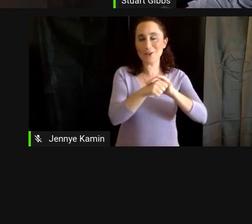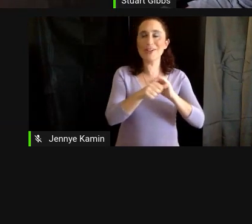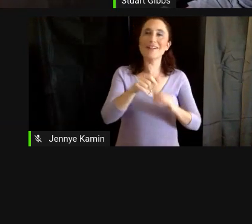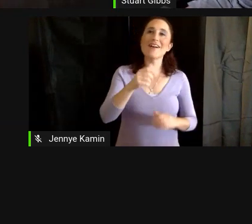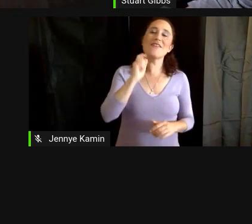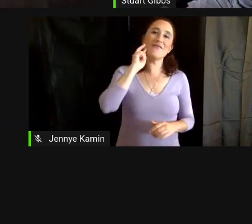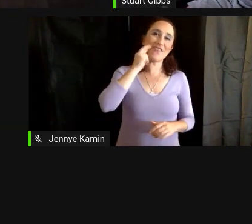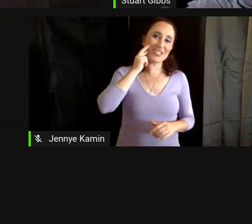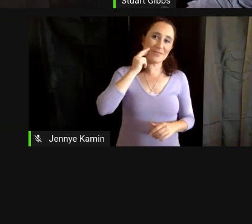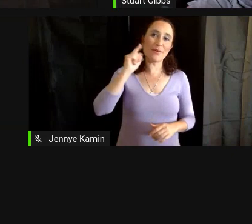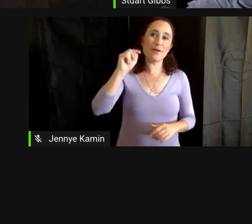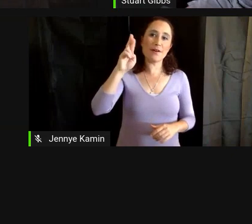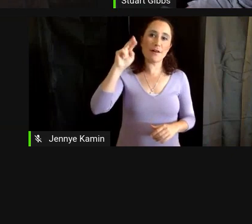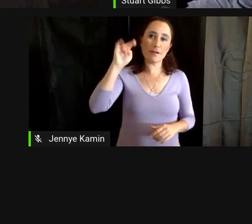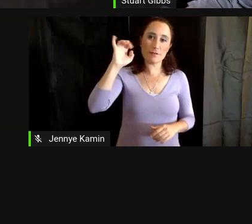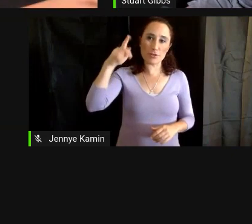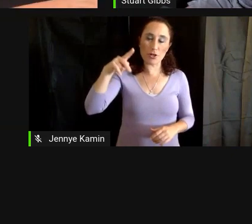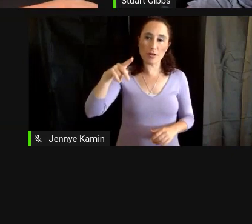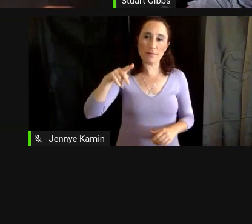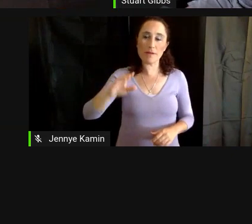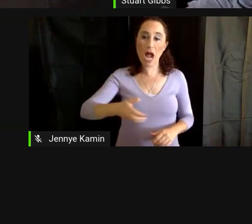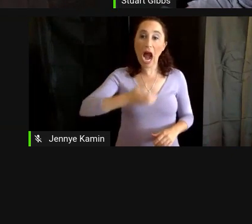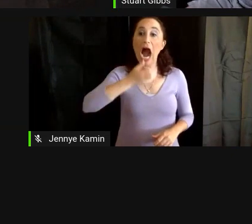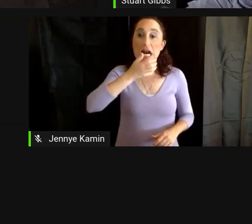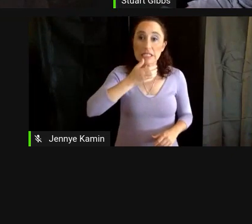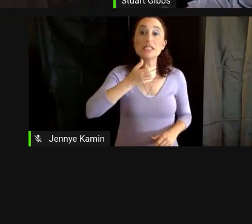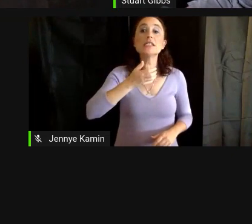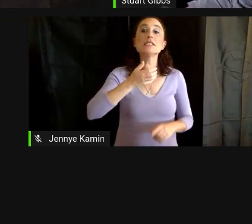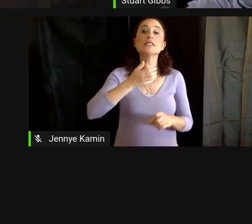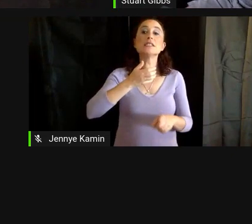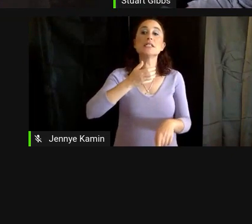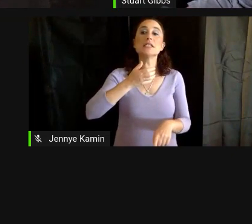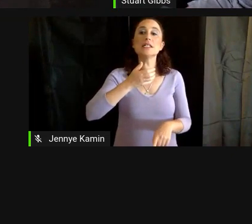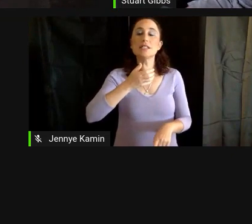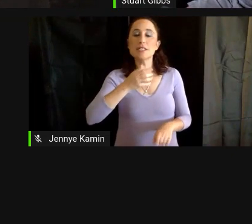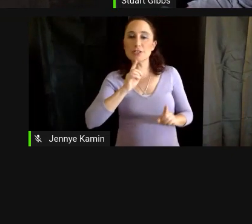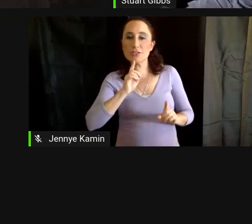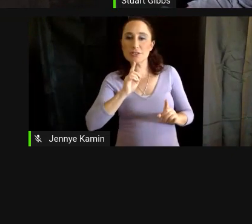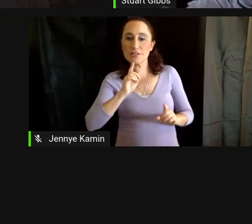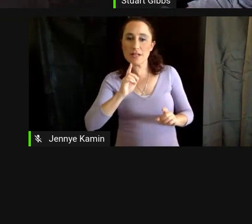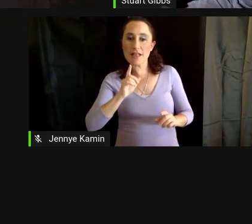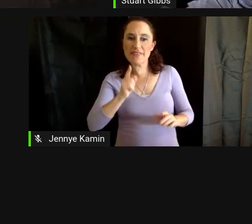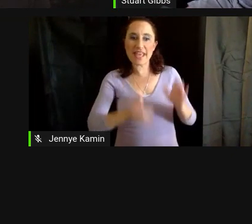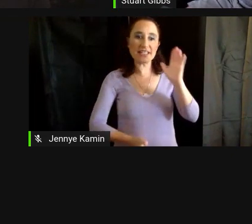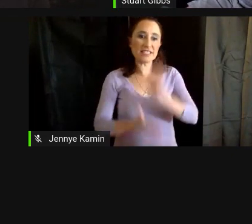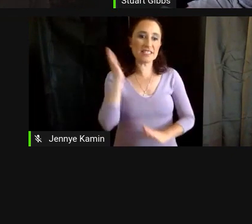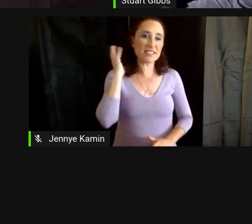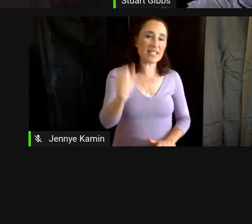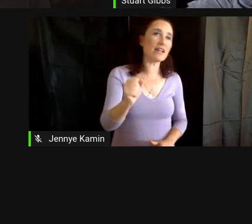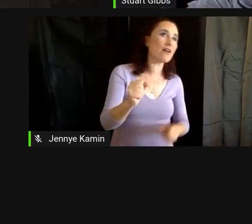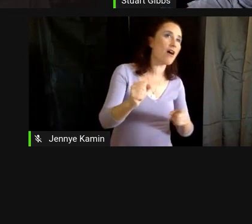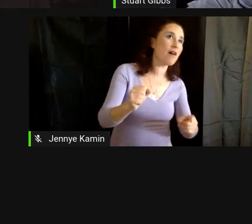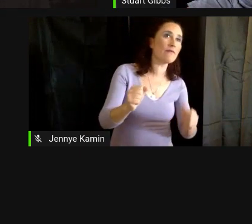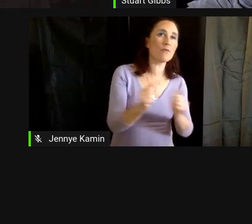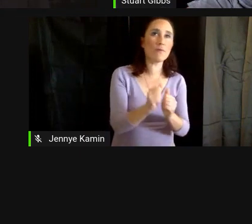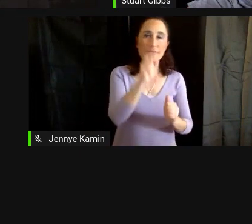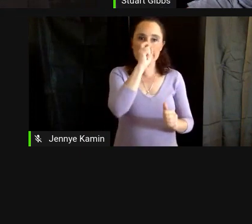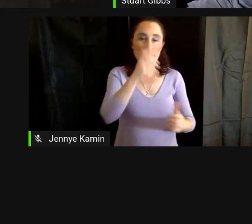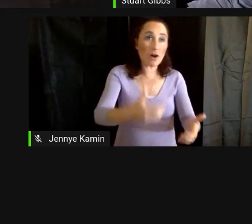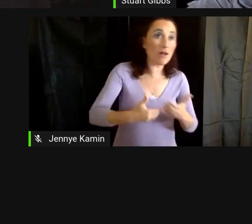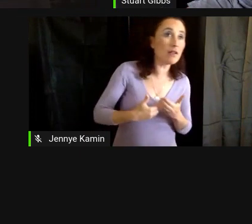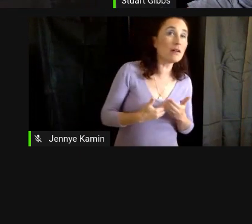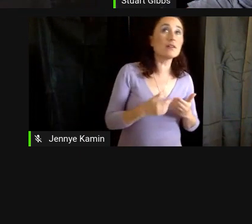Bolting down the street to the old creepy. There's someone on the block that's everybody's scared